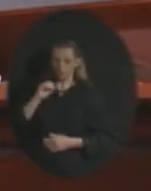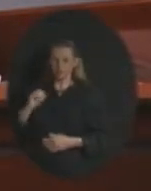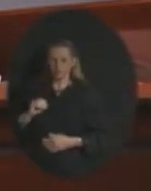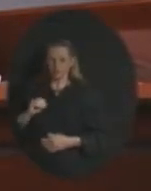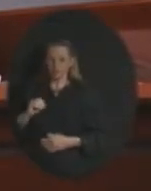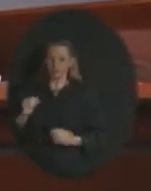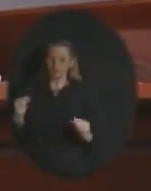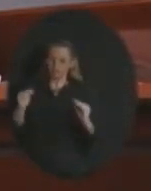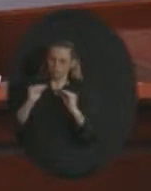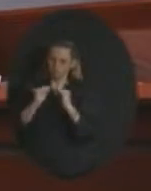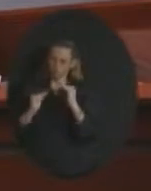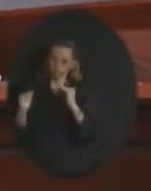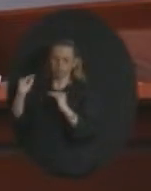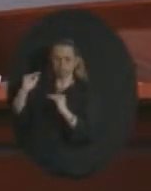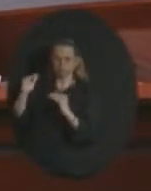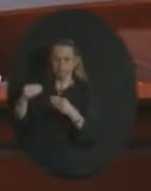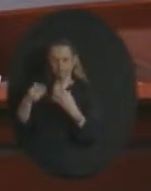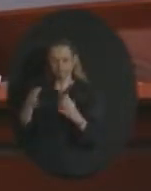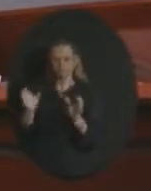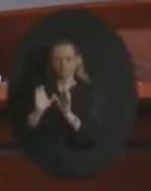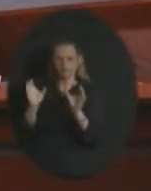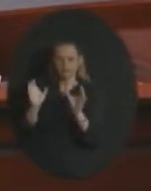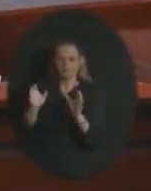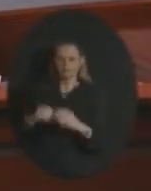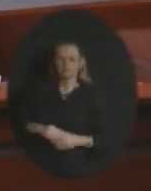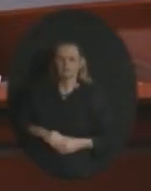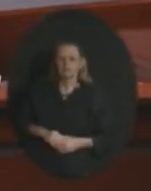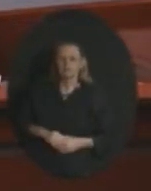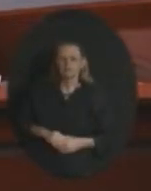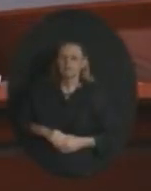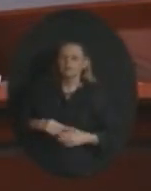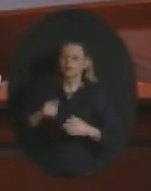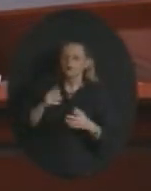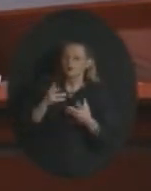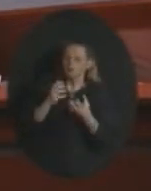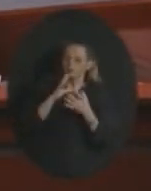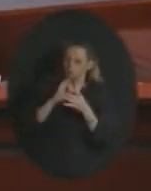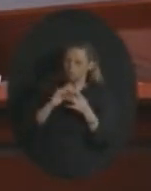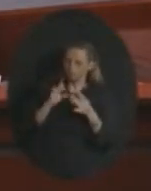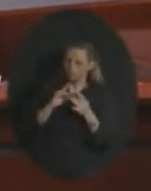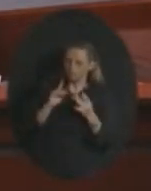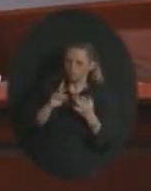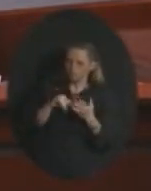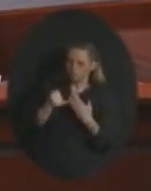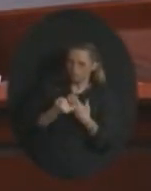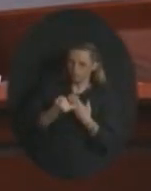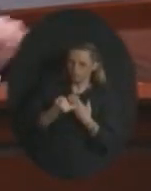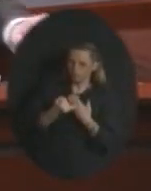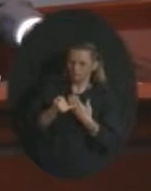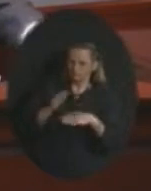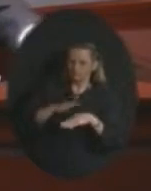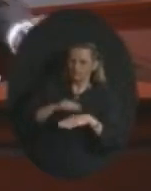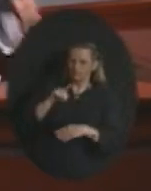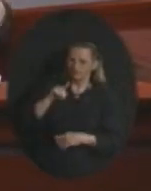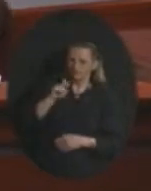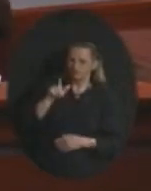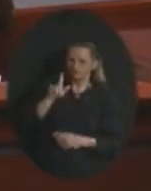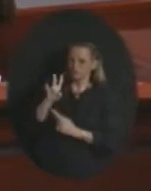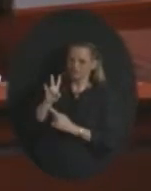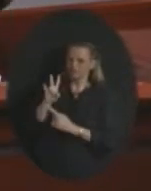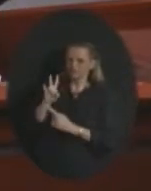that certification process. So that's wonderful. I want to mention the project, excuse me, at 127th Street.